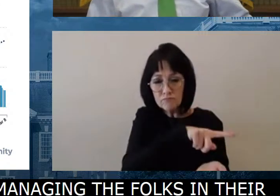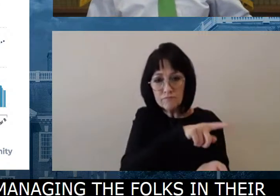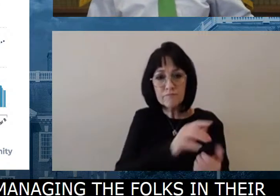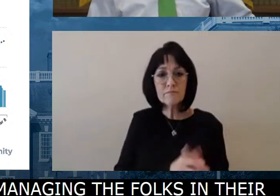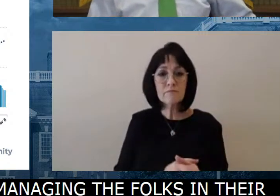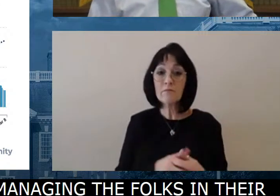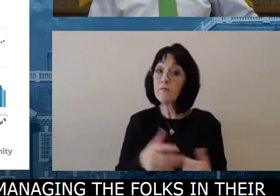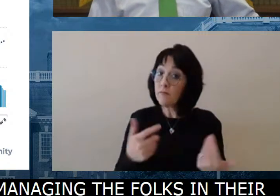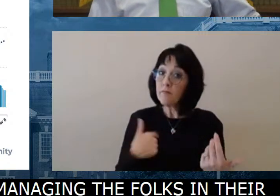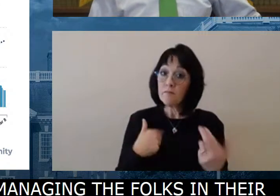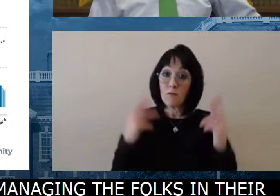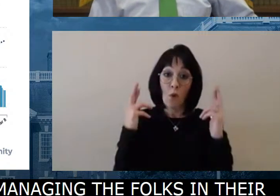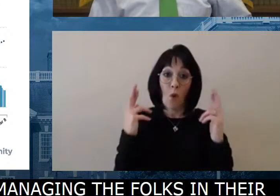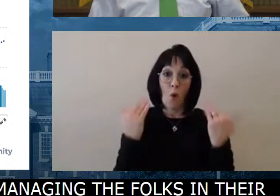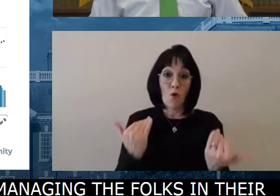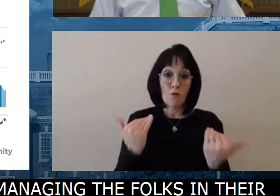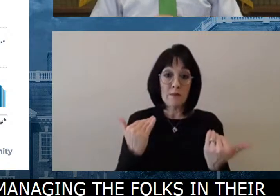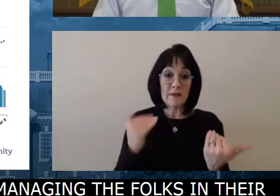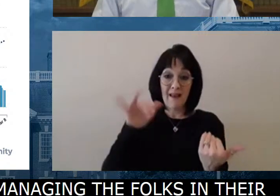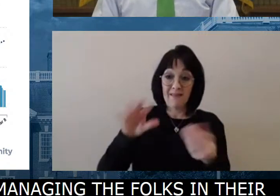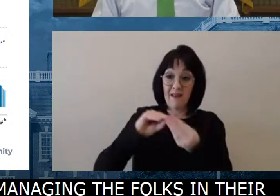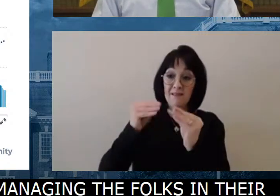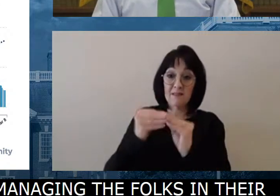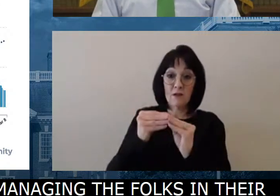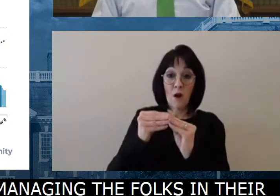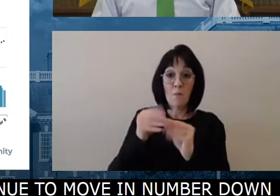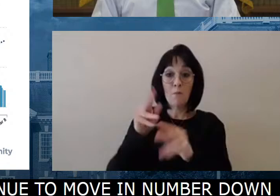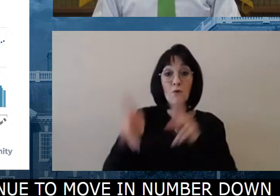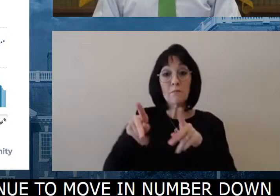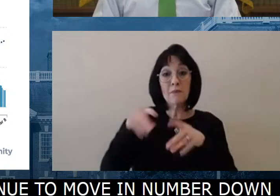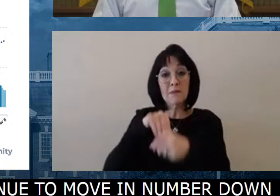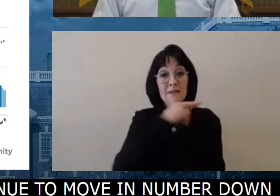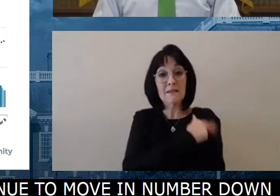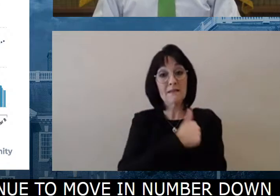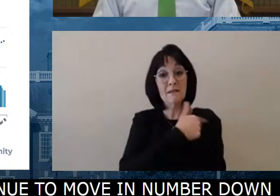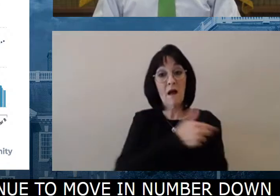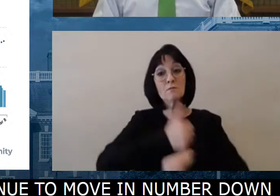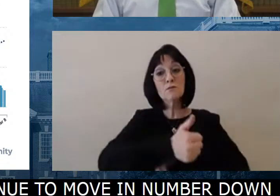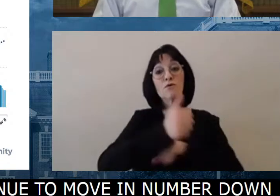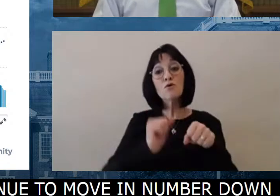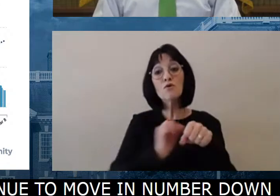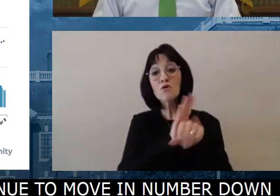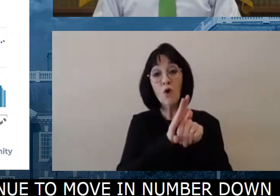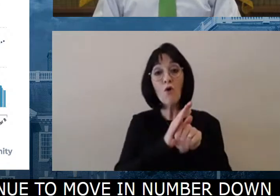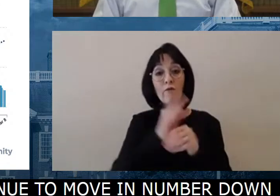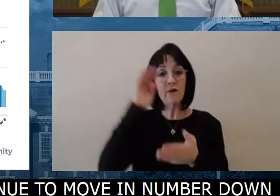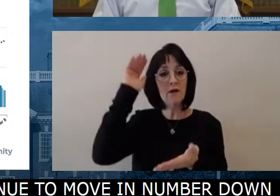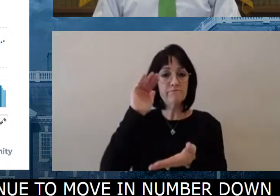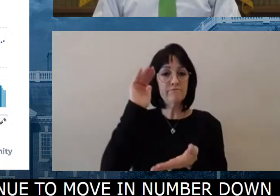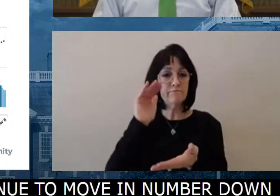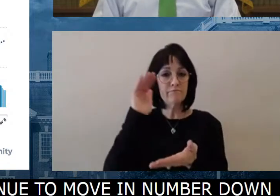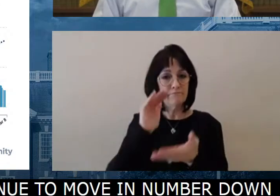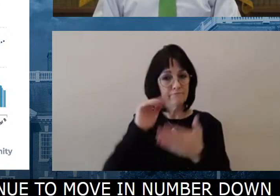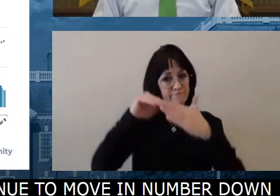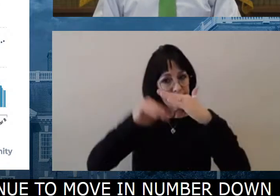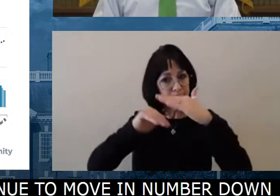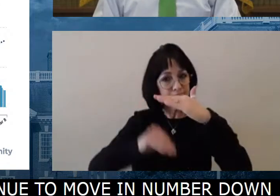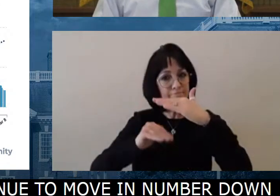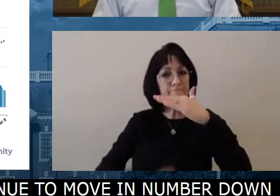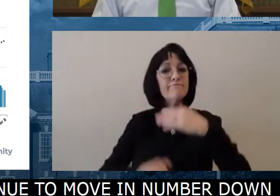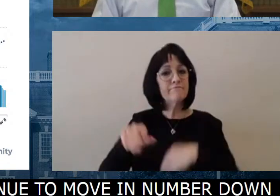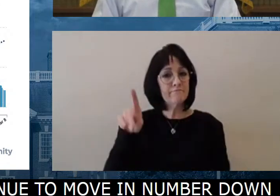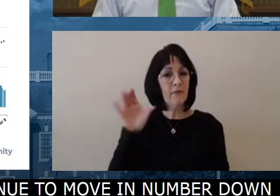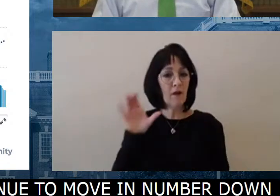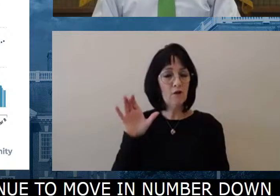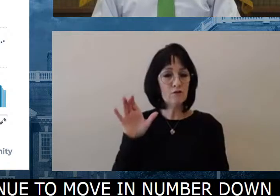healthier. As I mentioned before, we really are with the challenge of the President of the